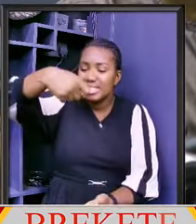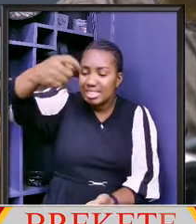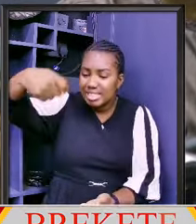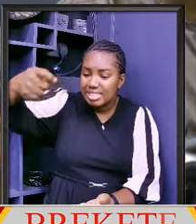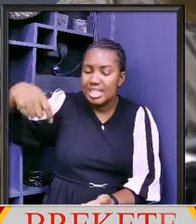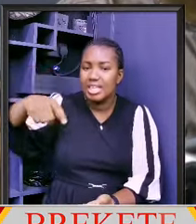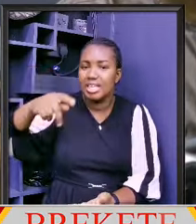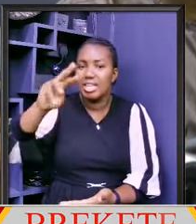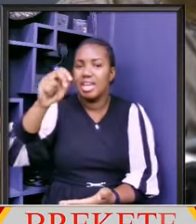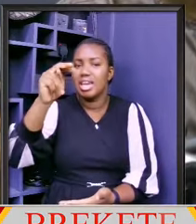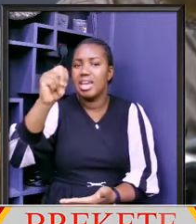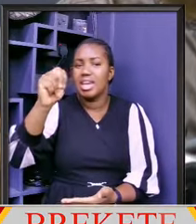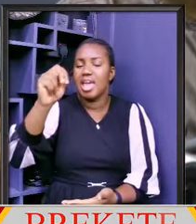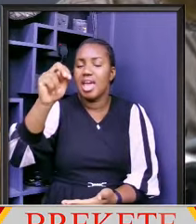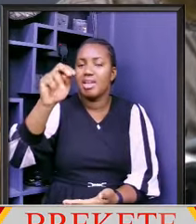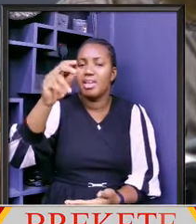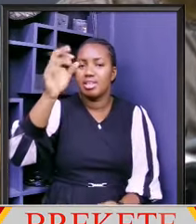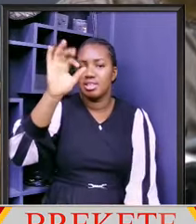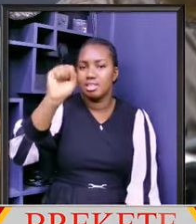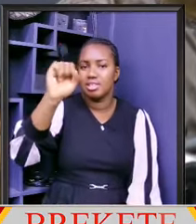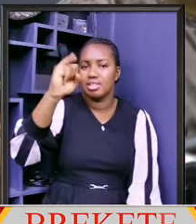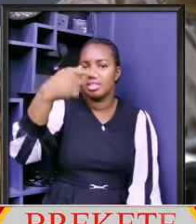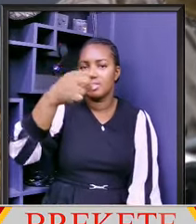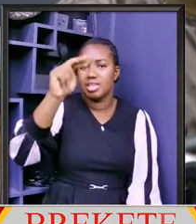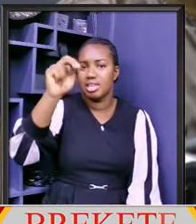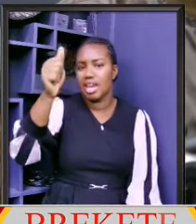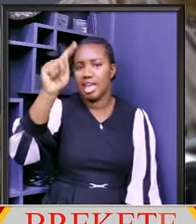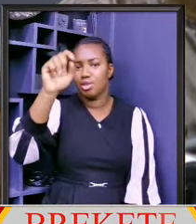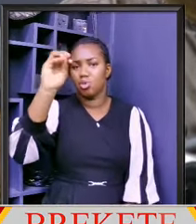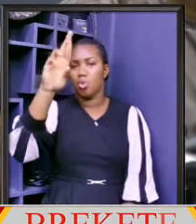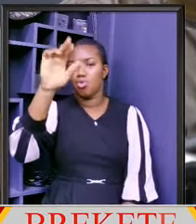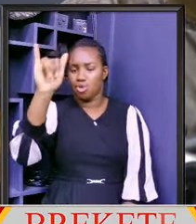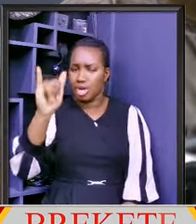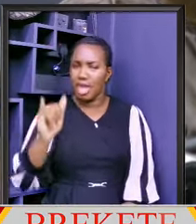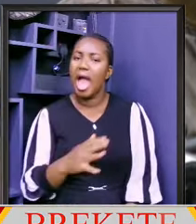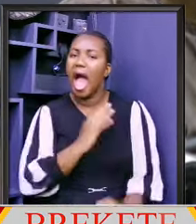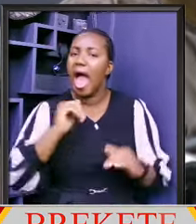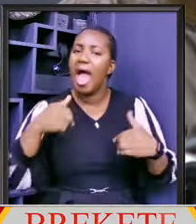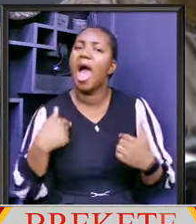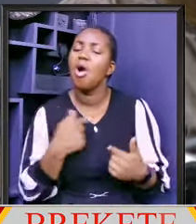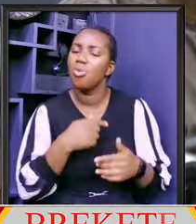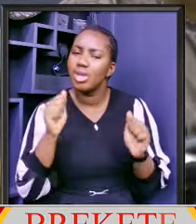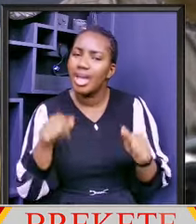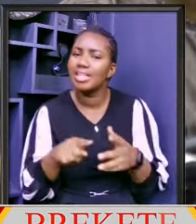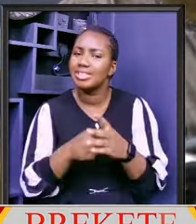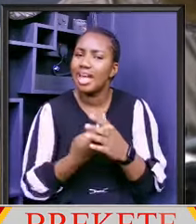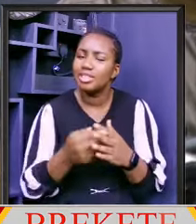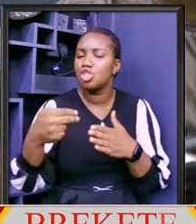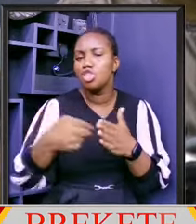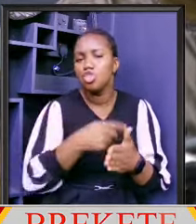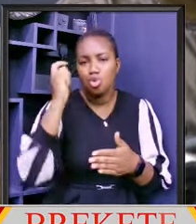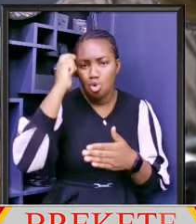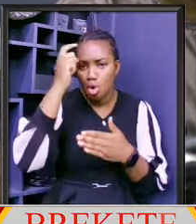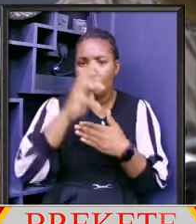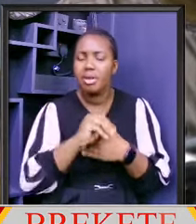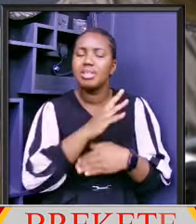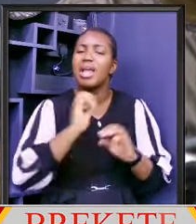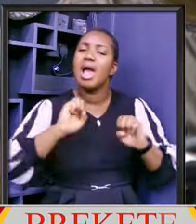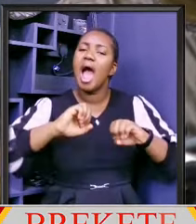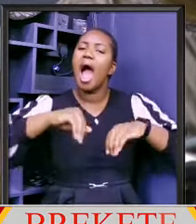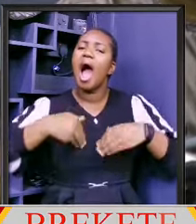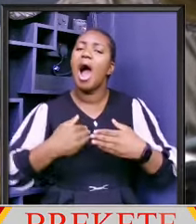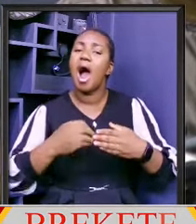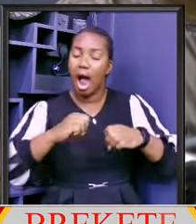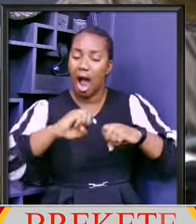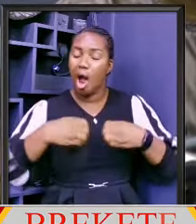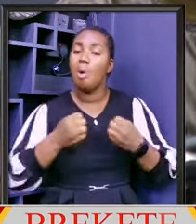know how are we going to start this new government. And how much you have in the account. How much do we have in account?